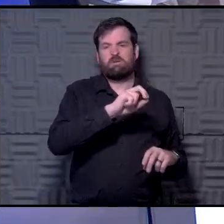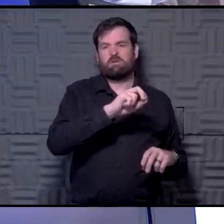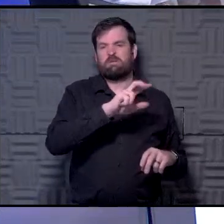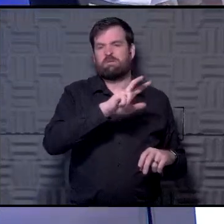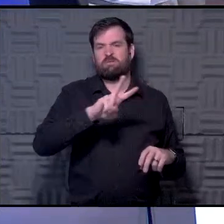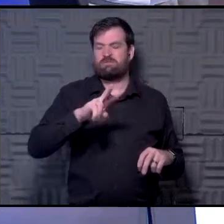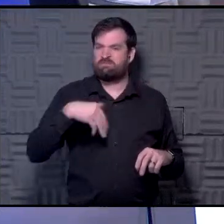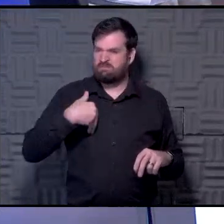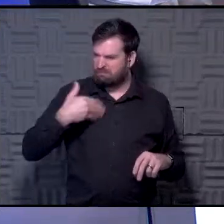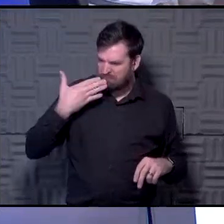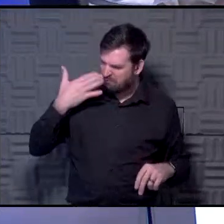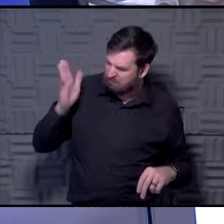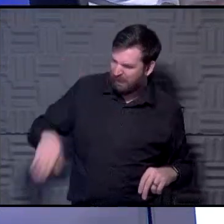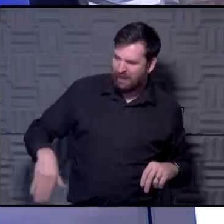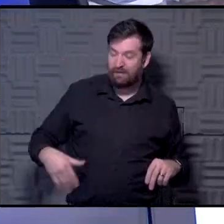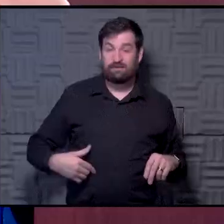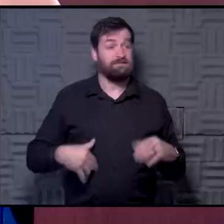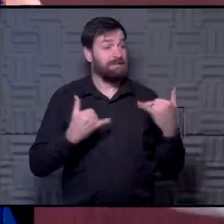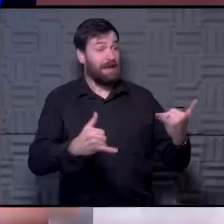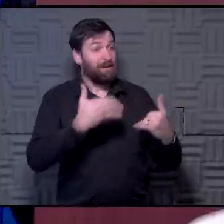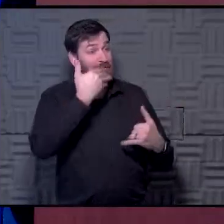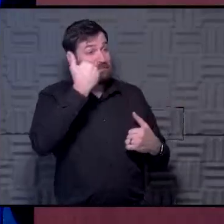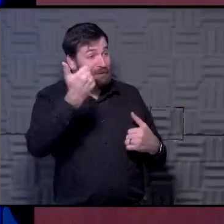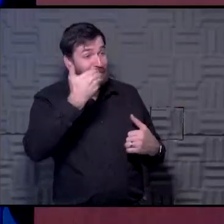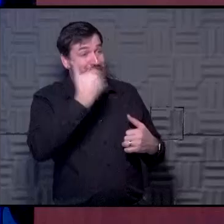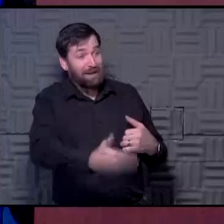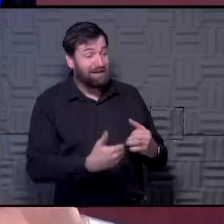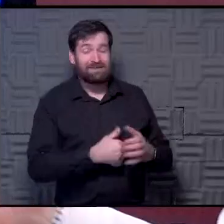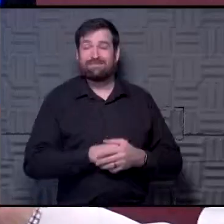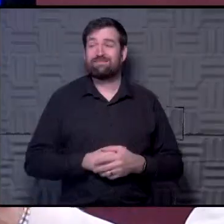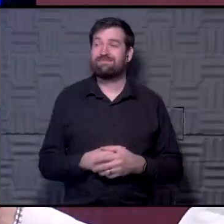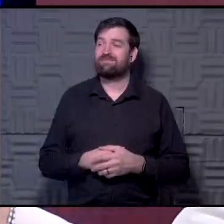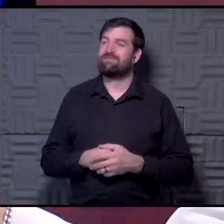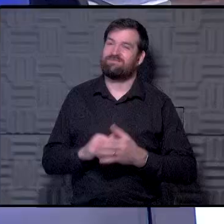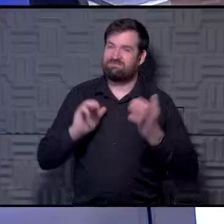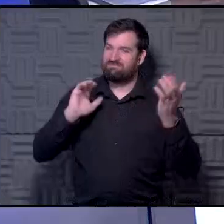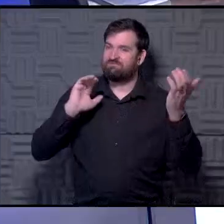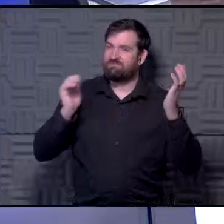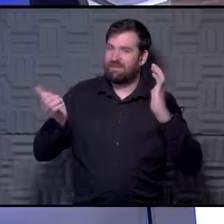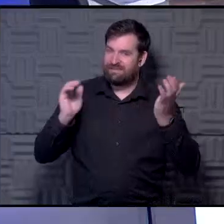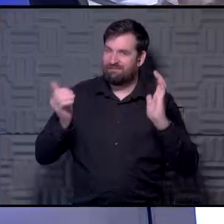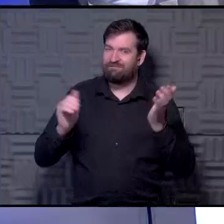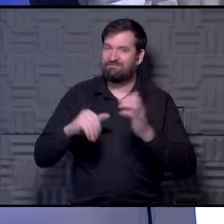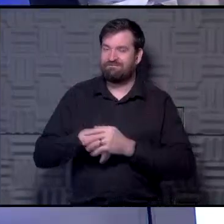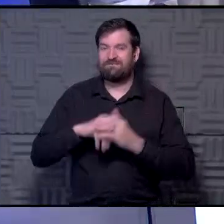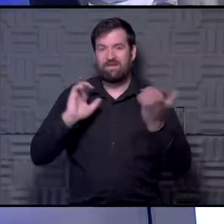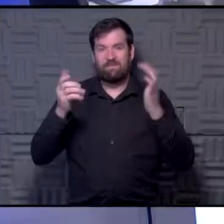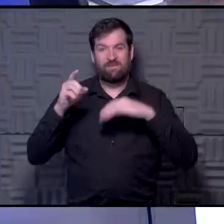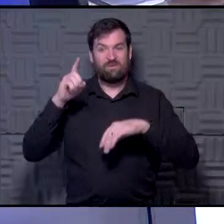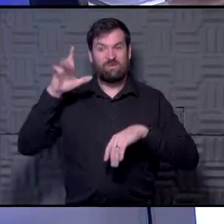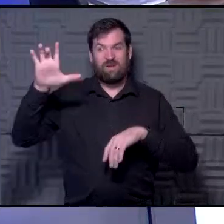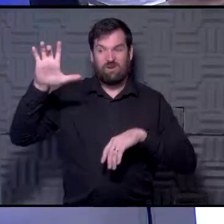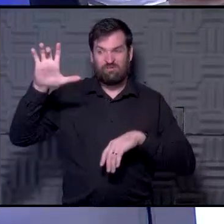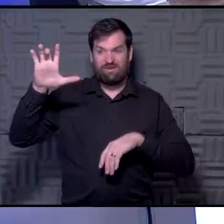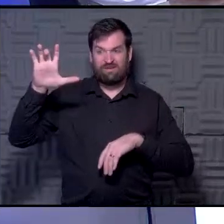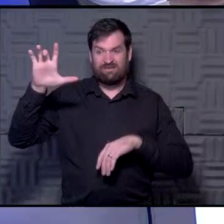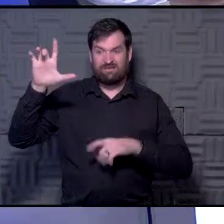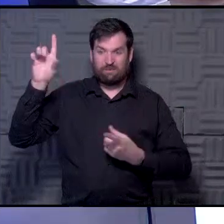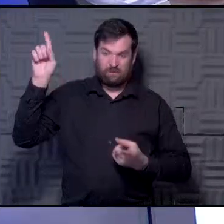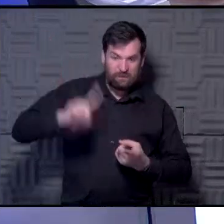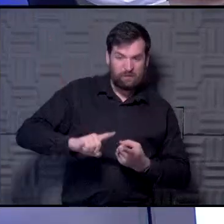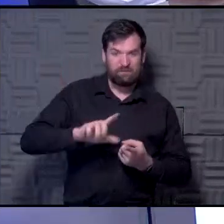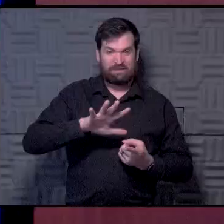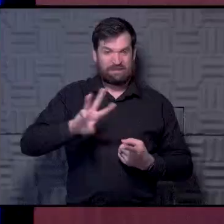bad, very bad. And they were saying, good, it's better. When it's the bar's all relative. 100 or more and it gets down to 56, that's a good